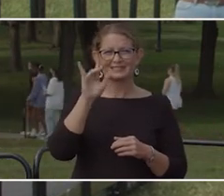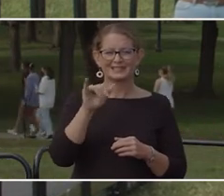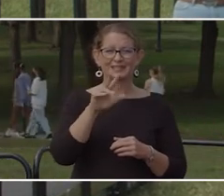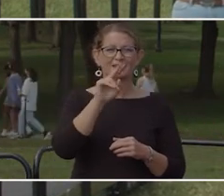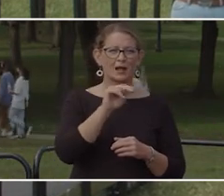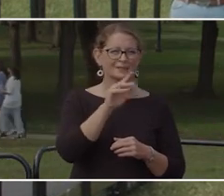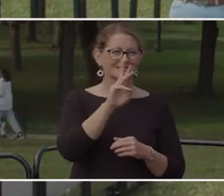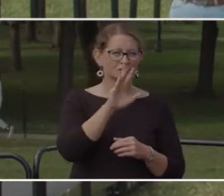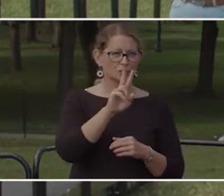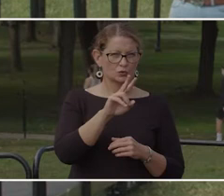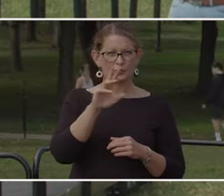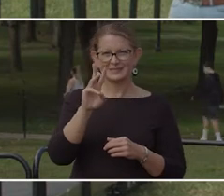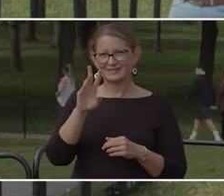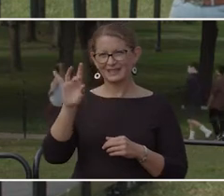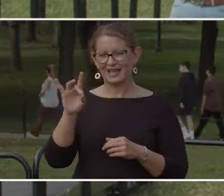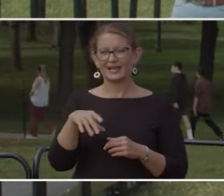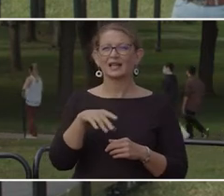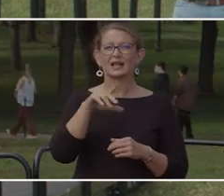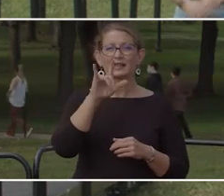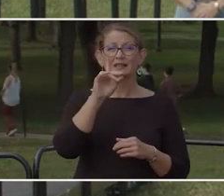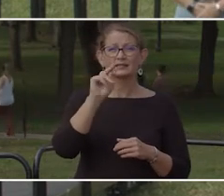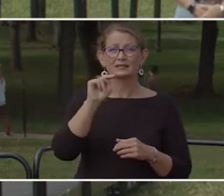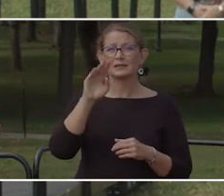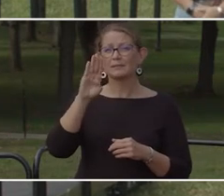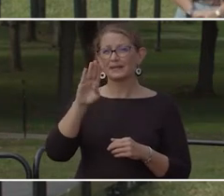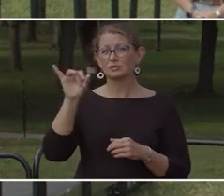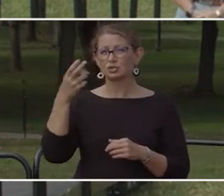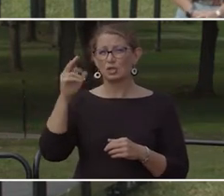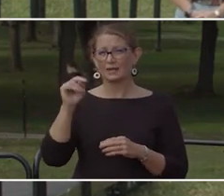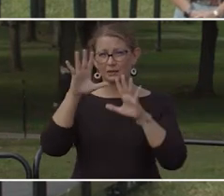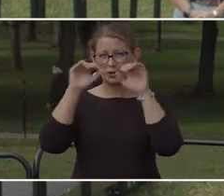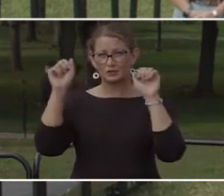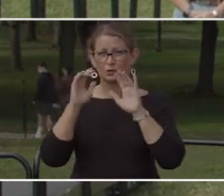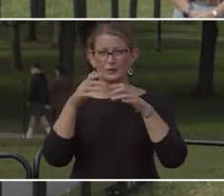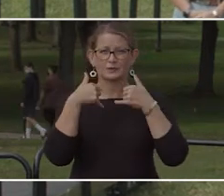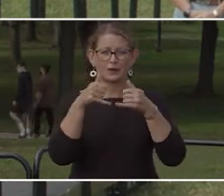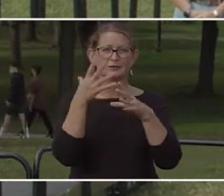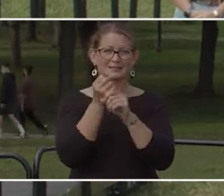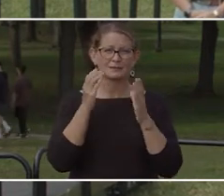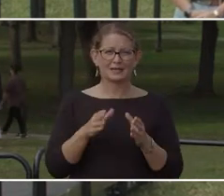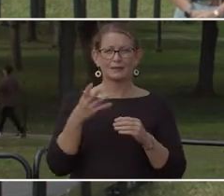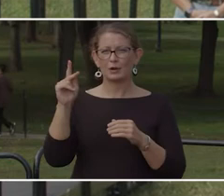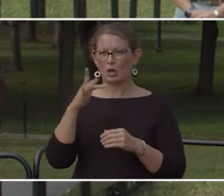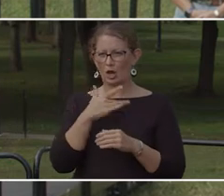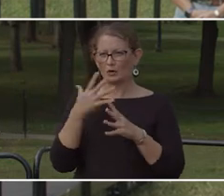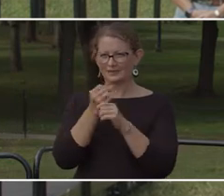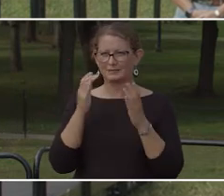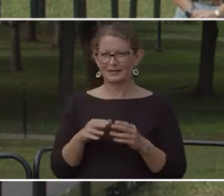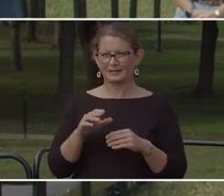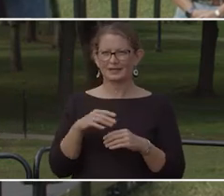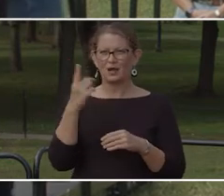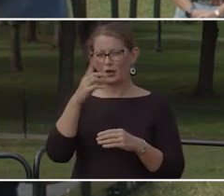1962-1968, Lyndon B. Johnson Presidential Citation recipient, and Purple Heart recipient, Semper Fi.